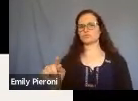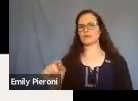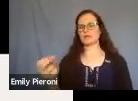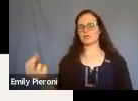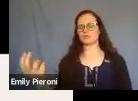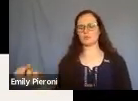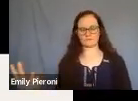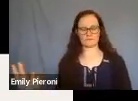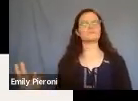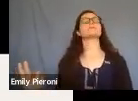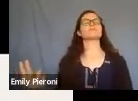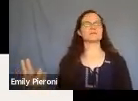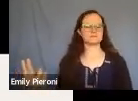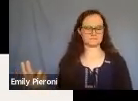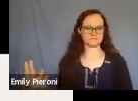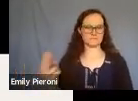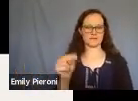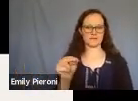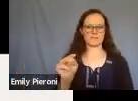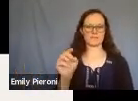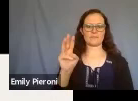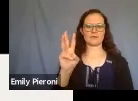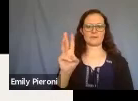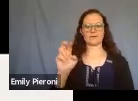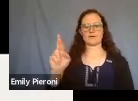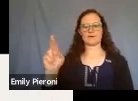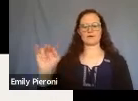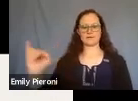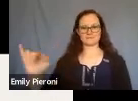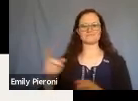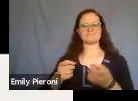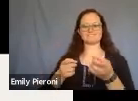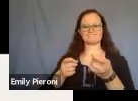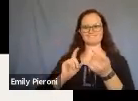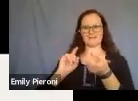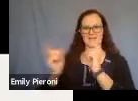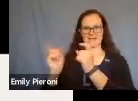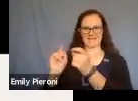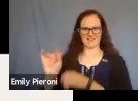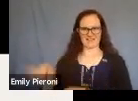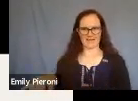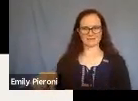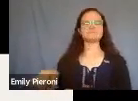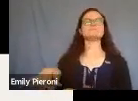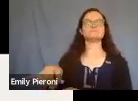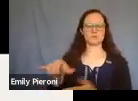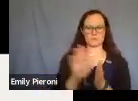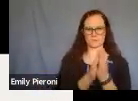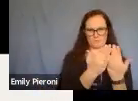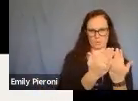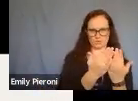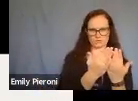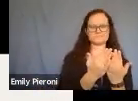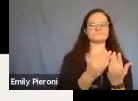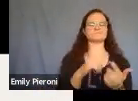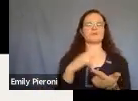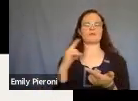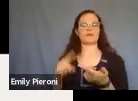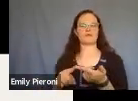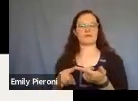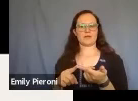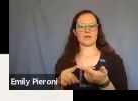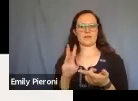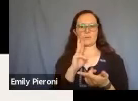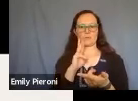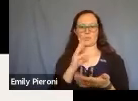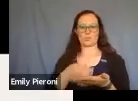former NMWRI program manager Kathy Ortega-Klett. And we'll also be giving away a N.M. Weary stainless